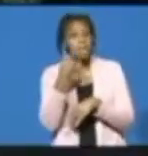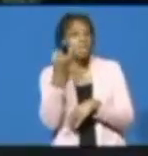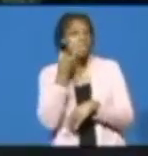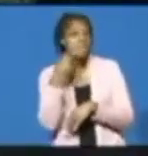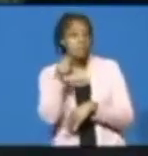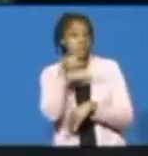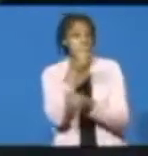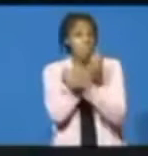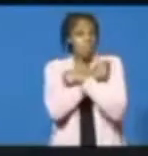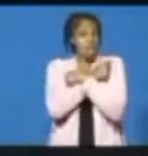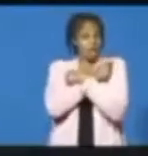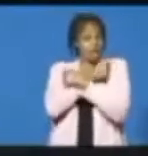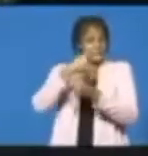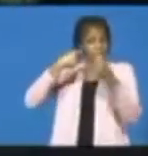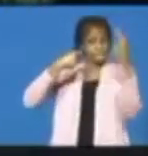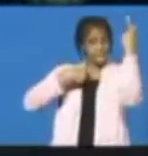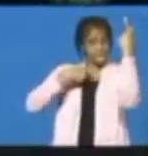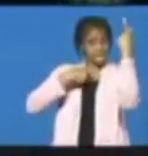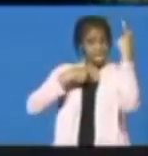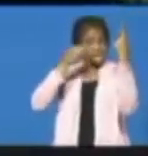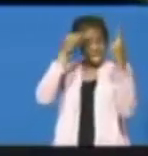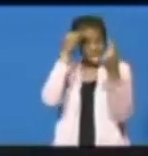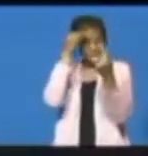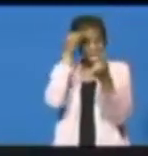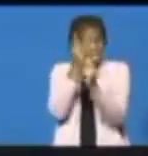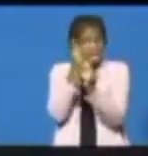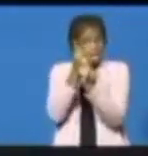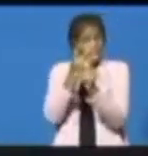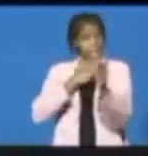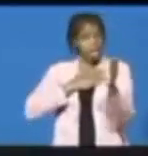my commandments.